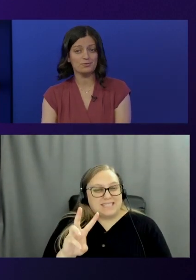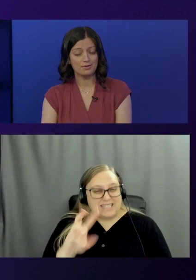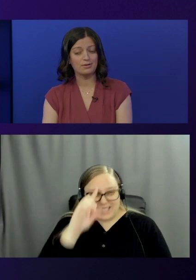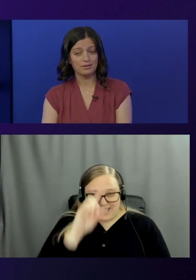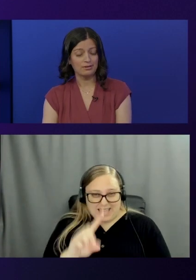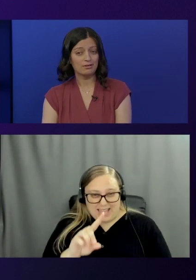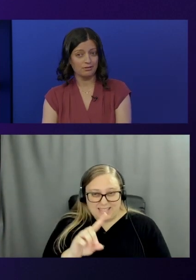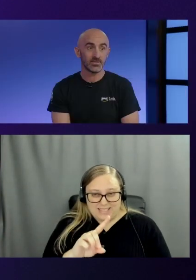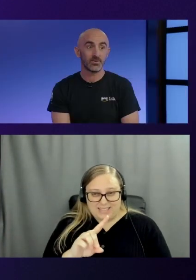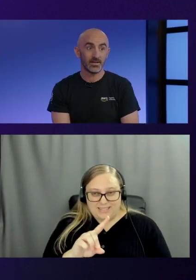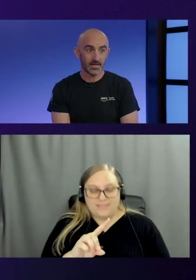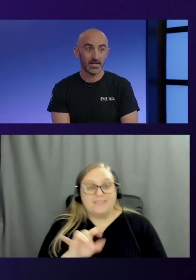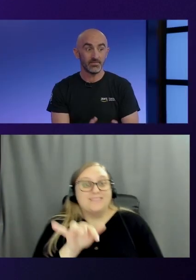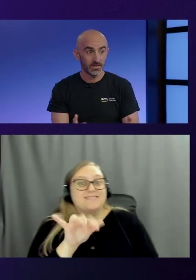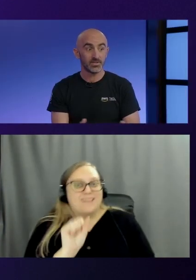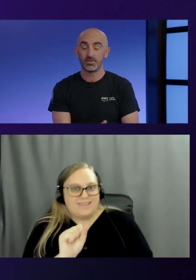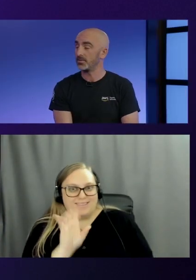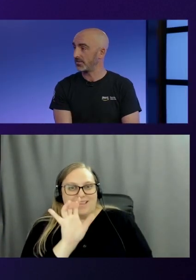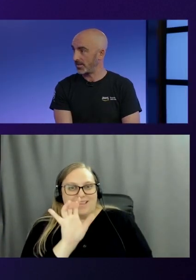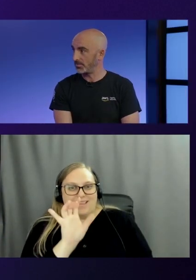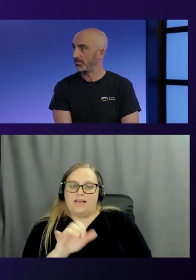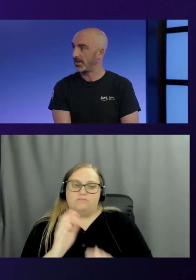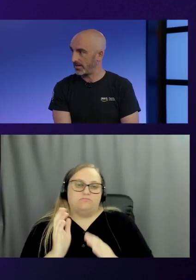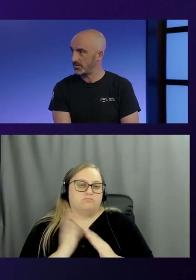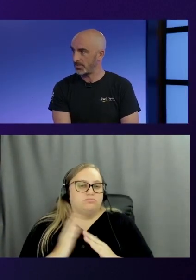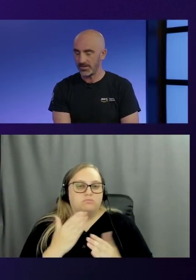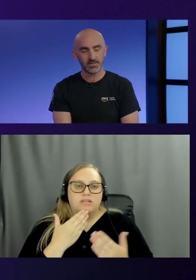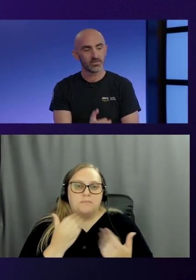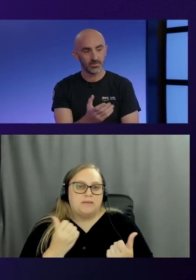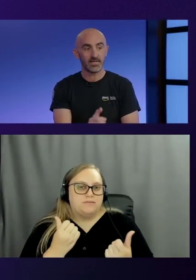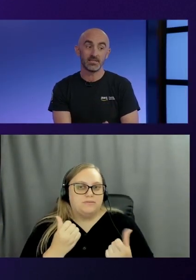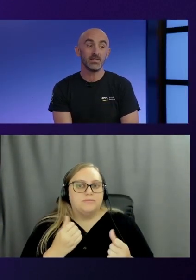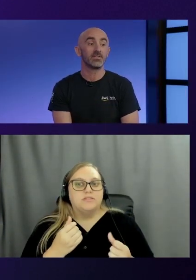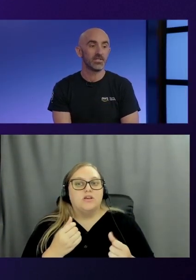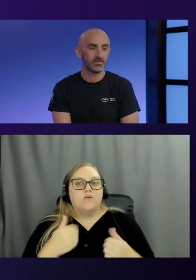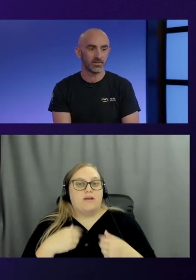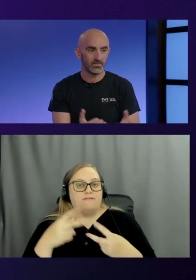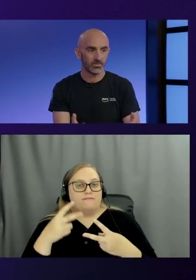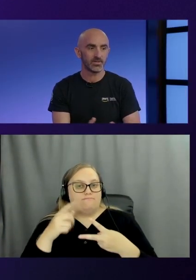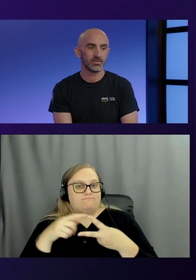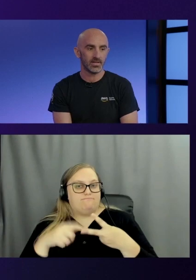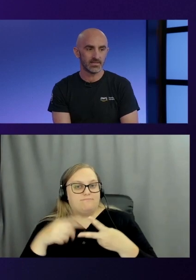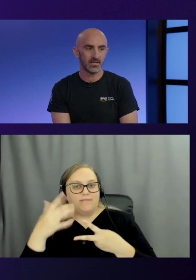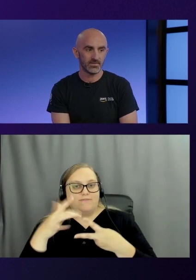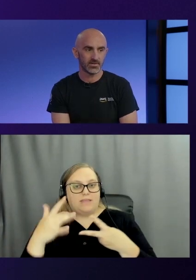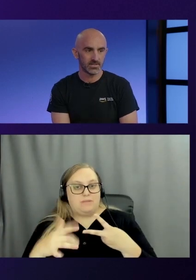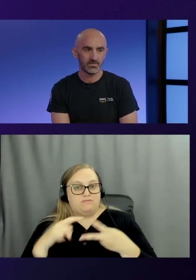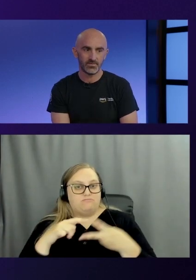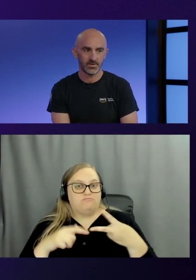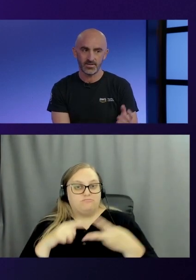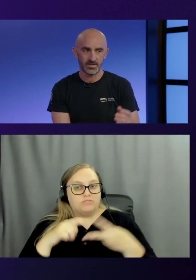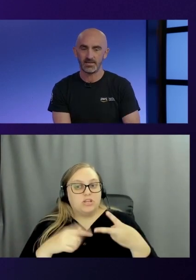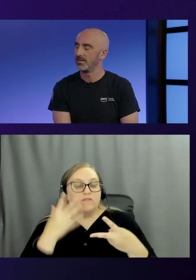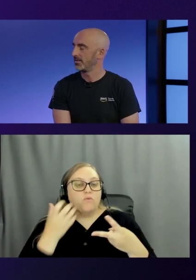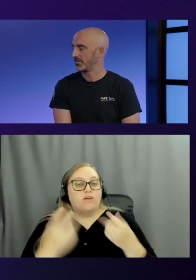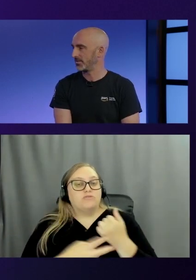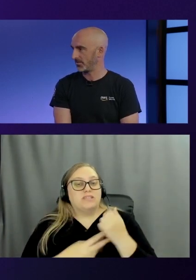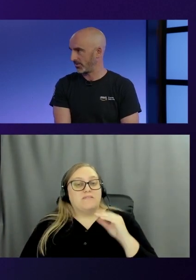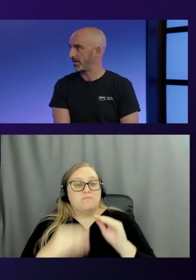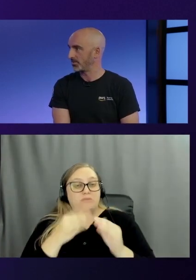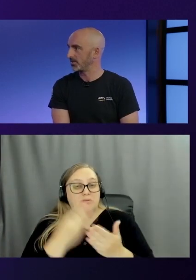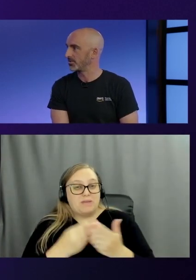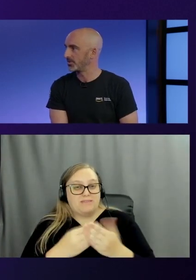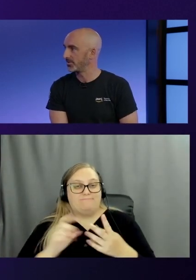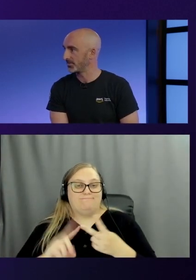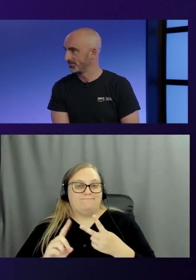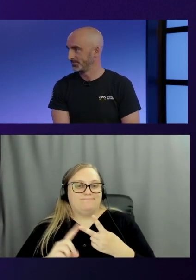So that's the great thing. So Inferentia 2 is available via Spot. So yeah, it's even cheaper. So if you want to save costs even further, then this is a